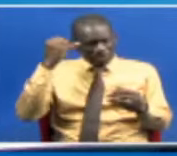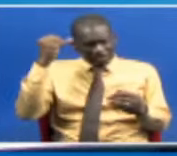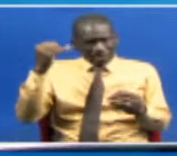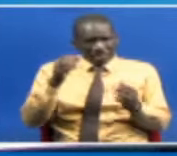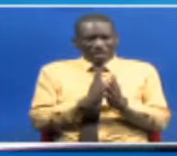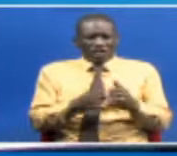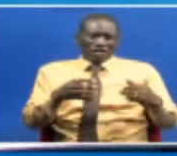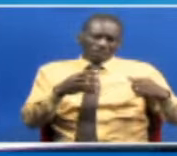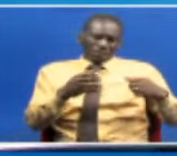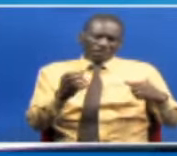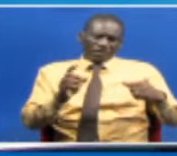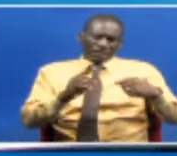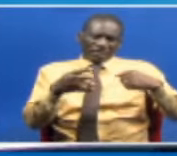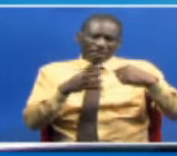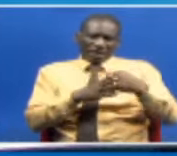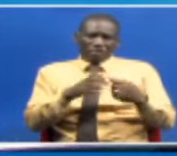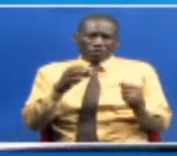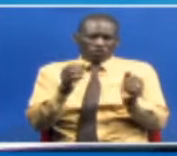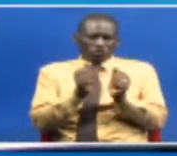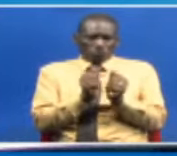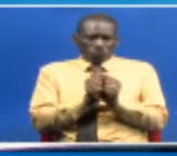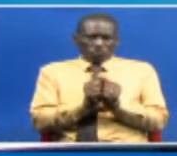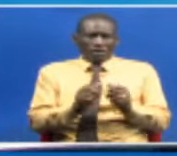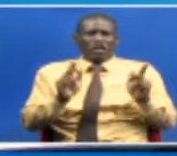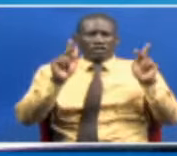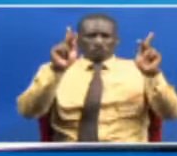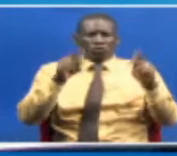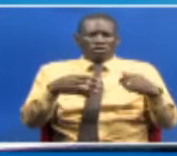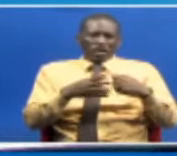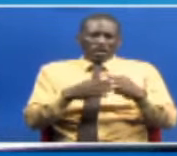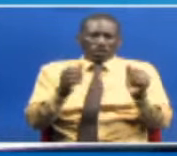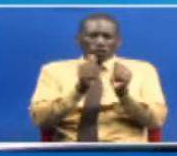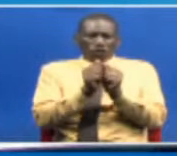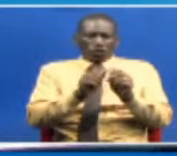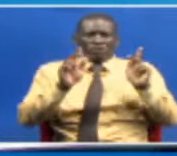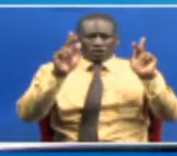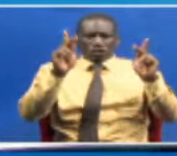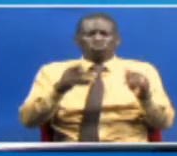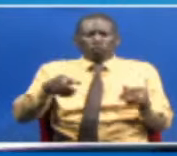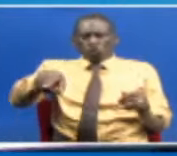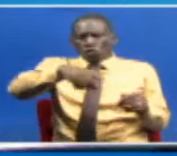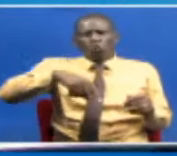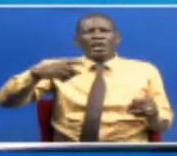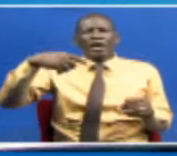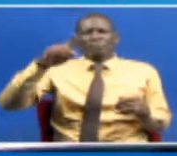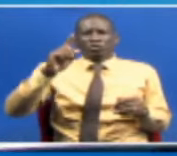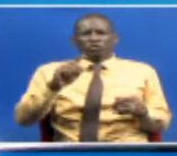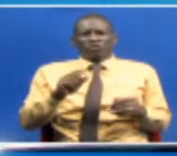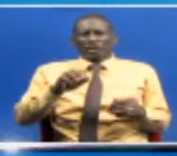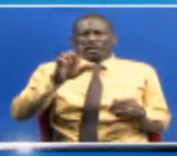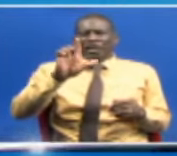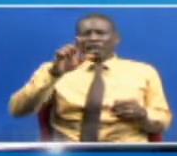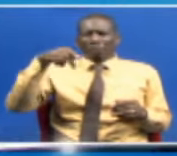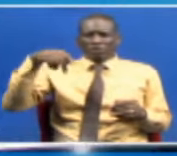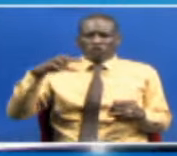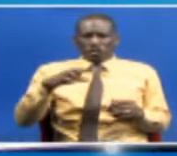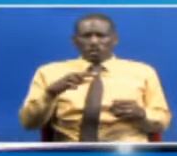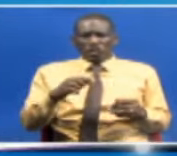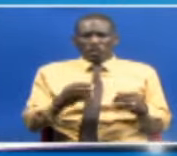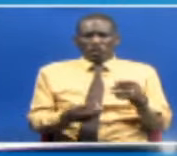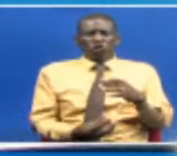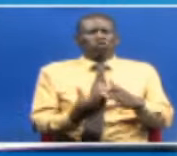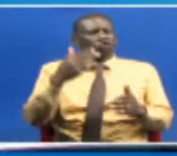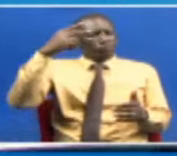9th of October in Kisumu, we did approve an LPG growth